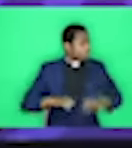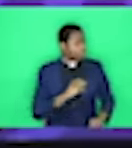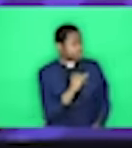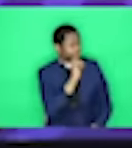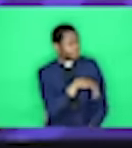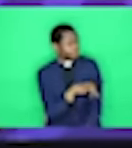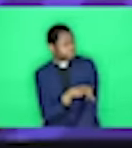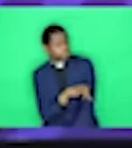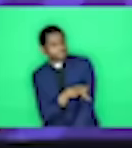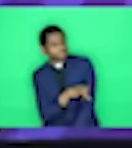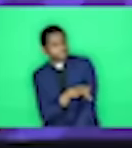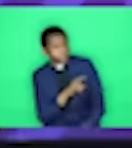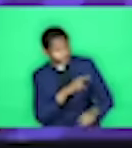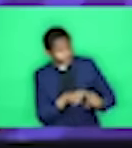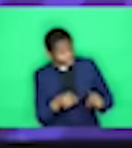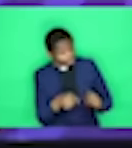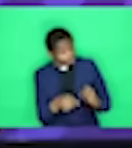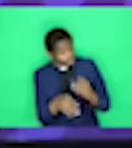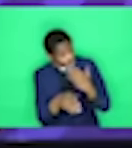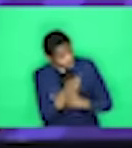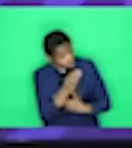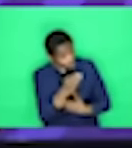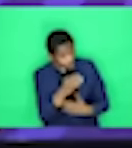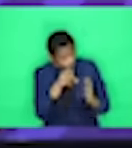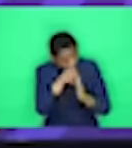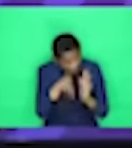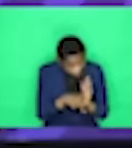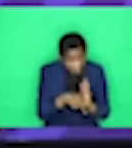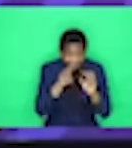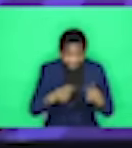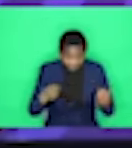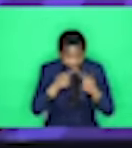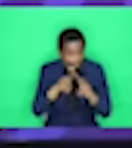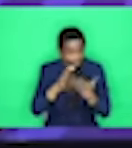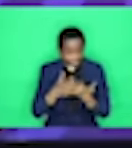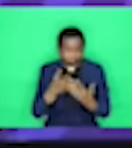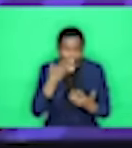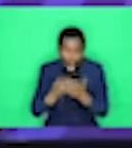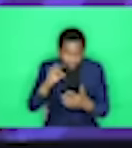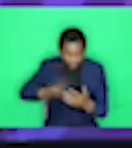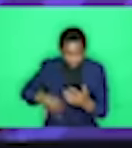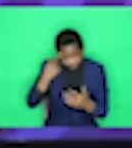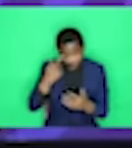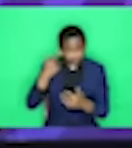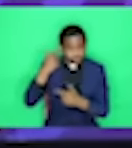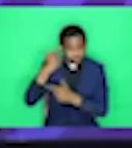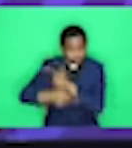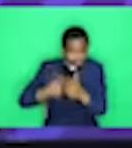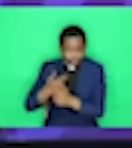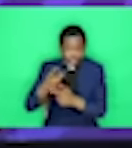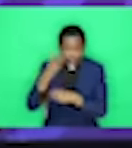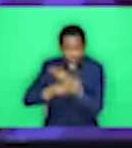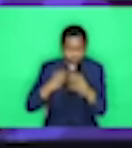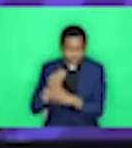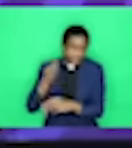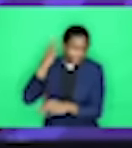asem ne ye ka, but godly principles and values that are generational and global. Nemo nya me som pa any abrabo